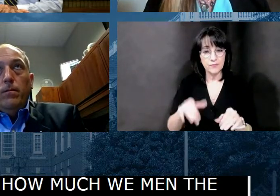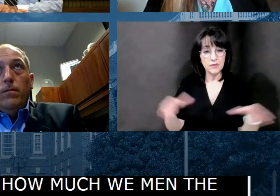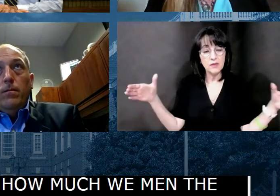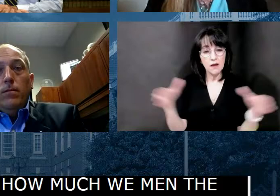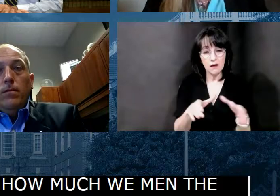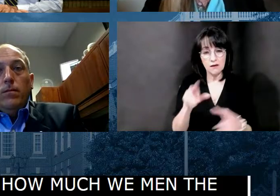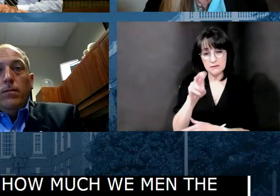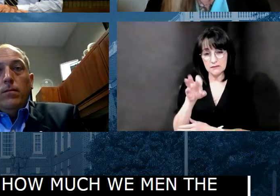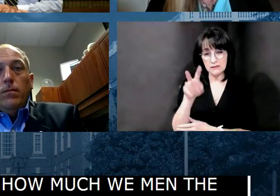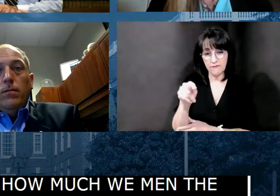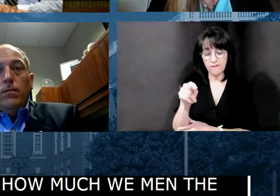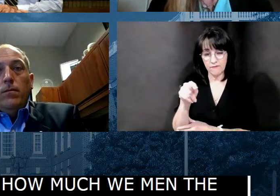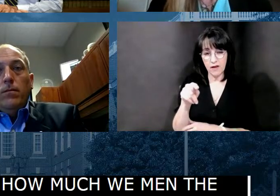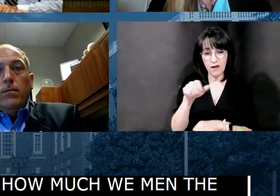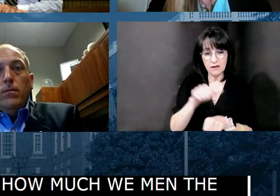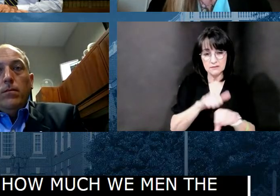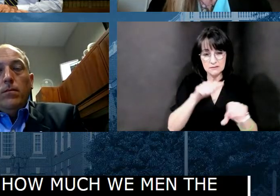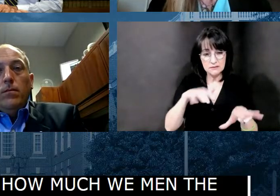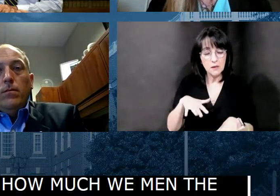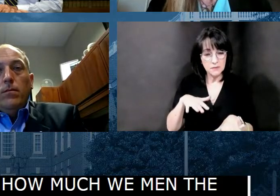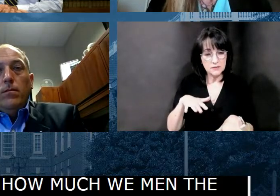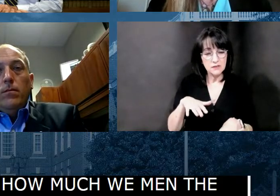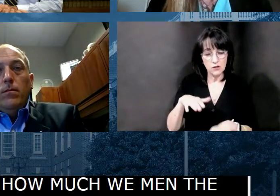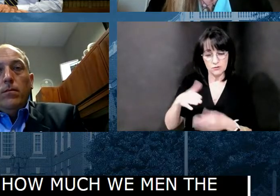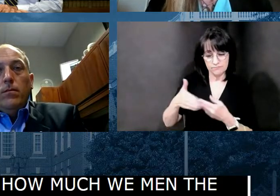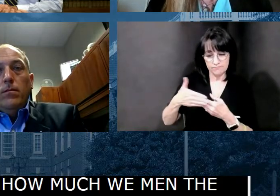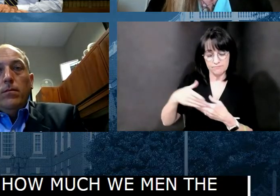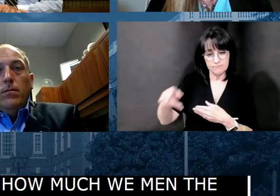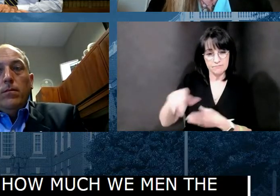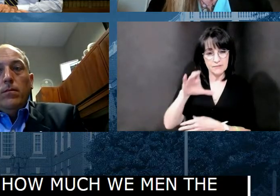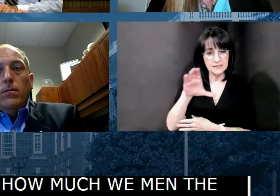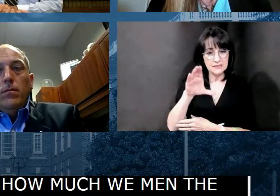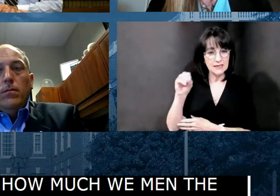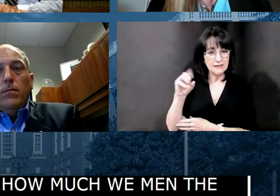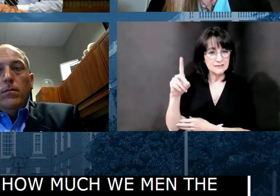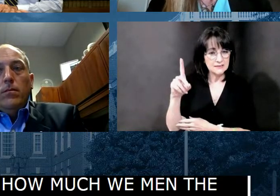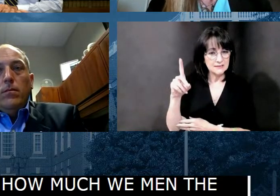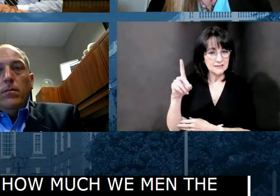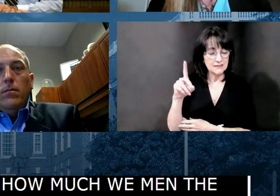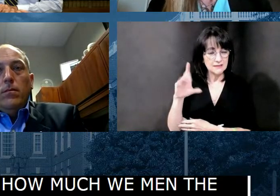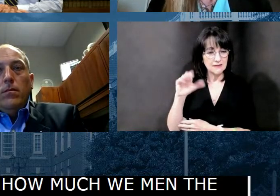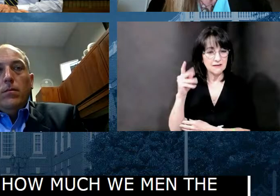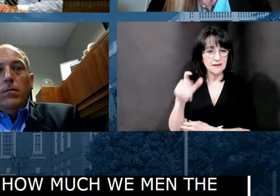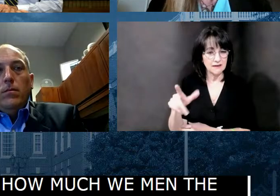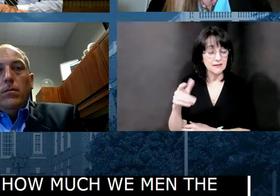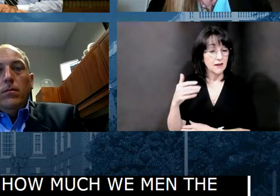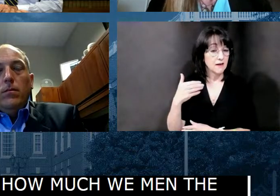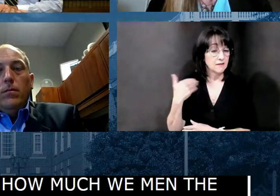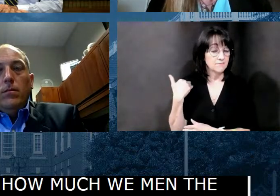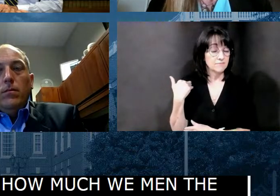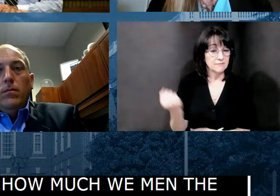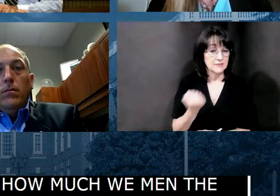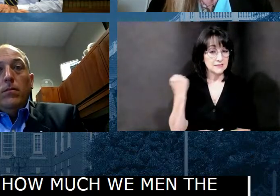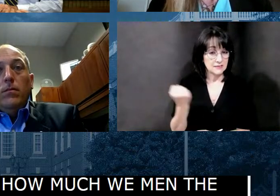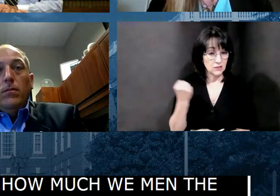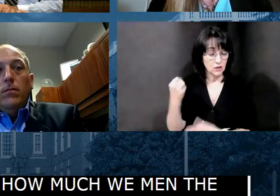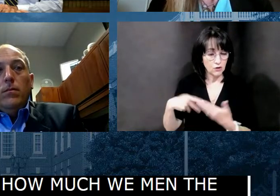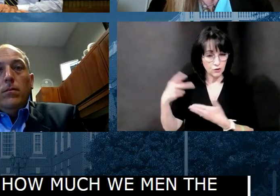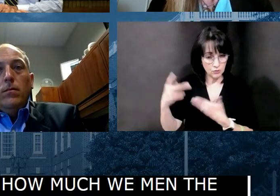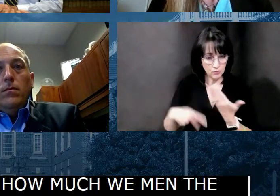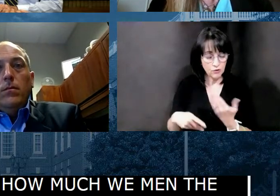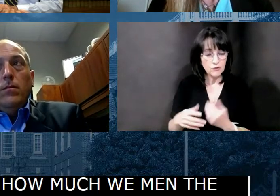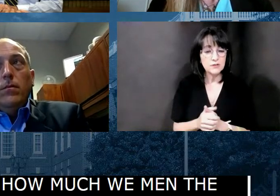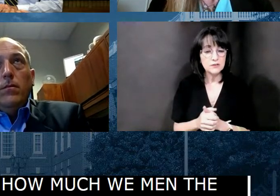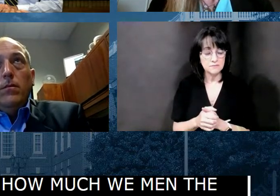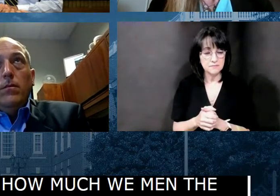Cemetery there right on the C&D Canal, where we had a program on Saturday in pretty inclement weather with lots